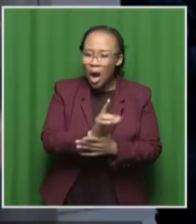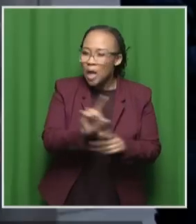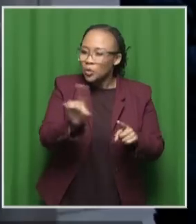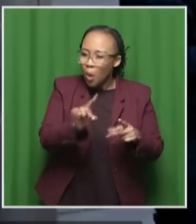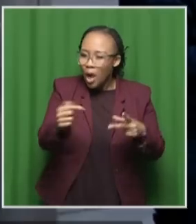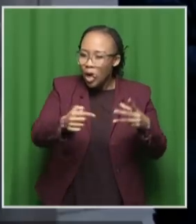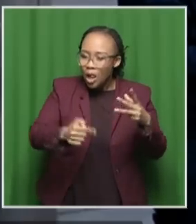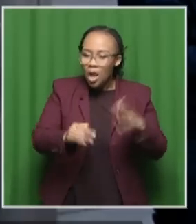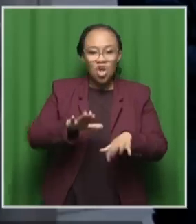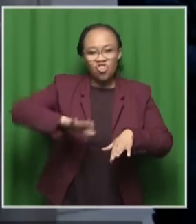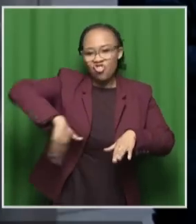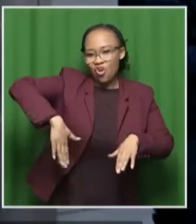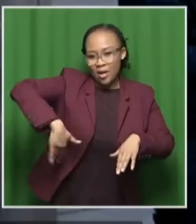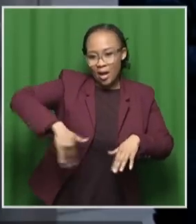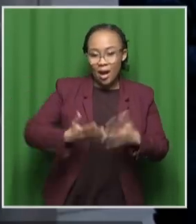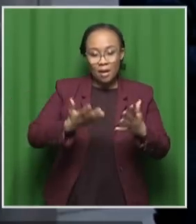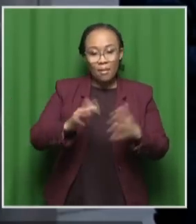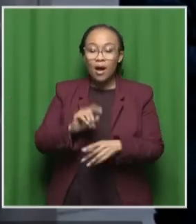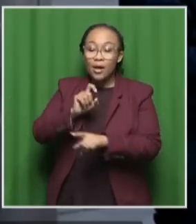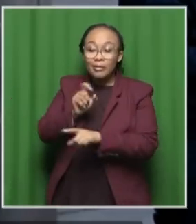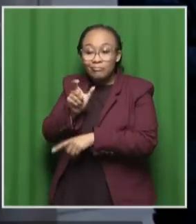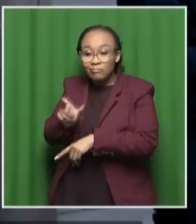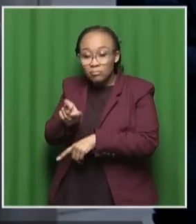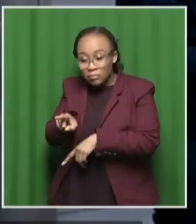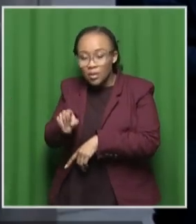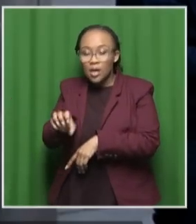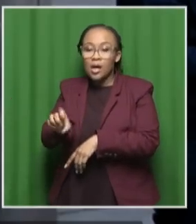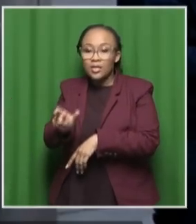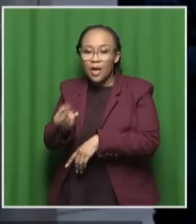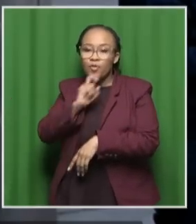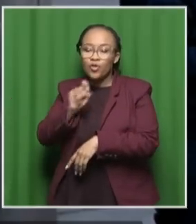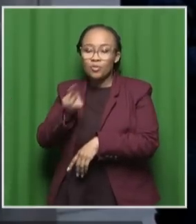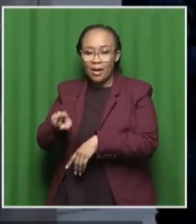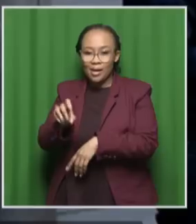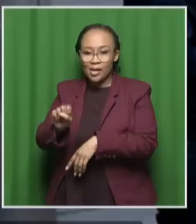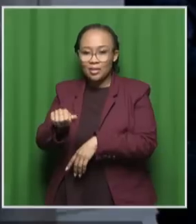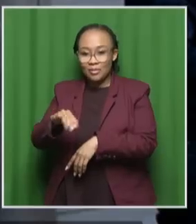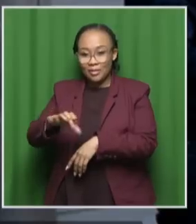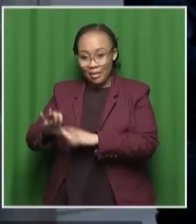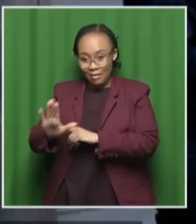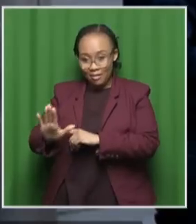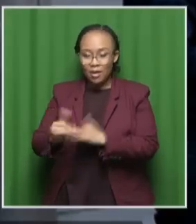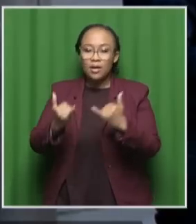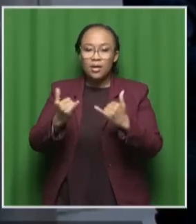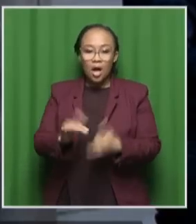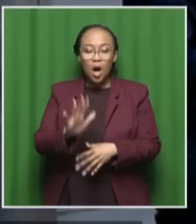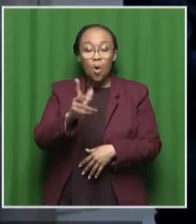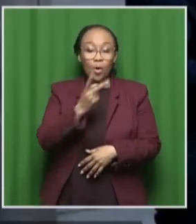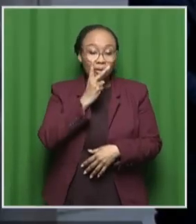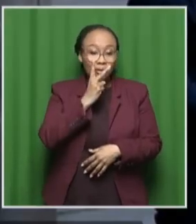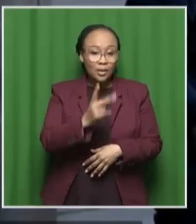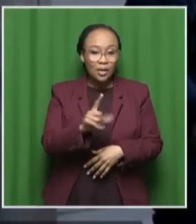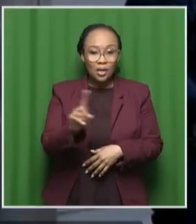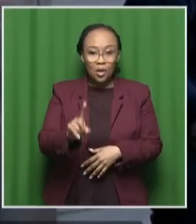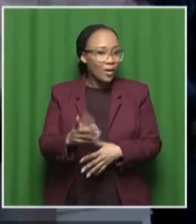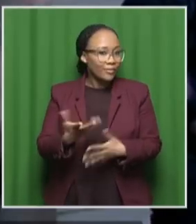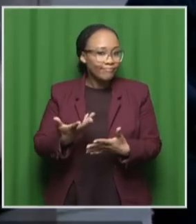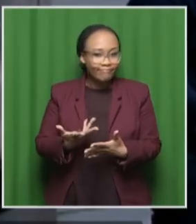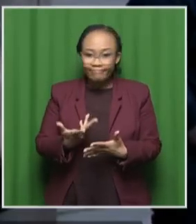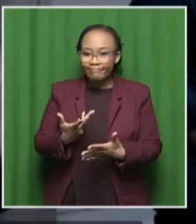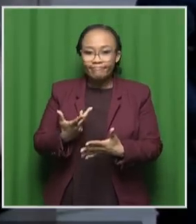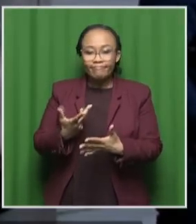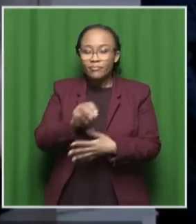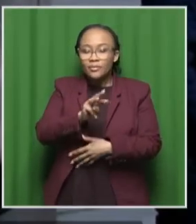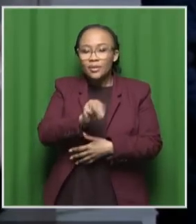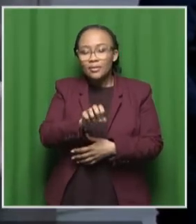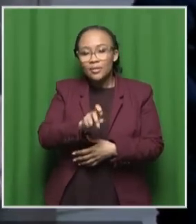contravened by the public broadcaster by using this term. Of course, the SABC will also seek costs. They'll state that the